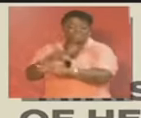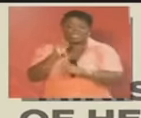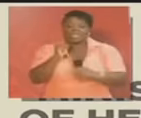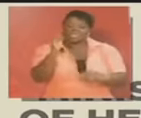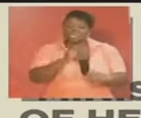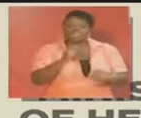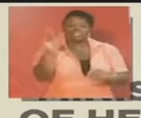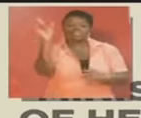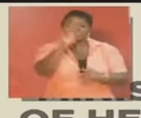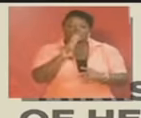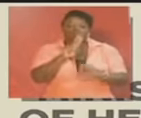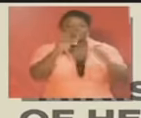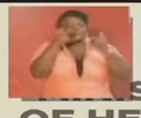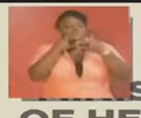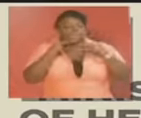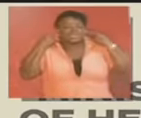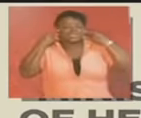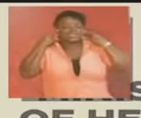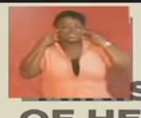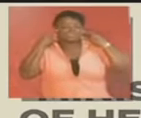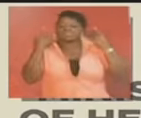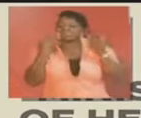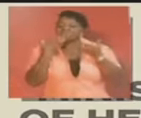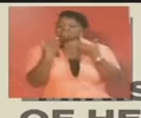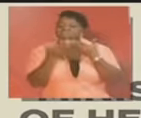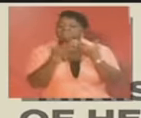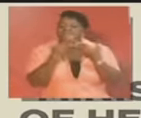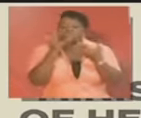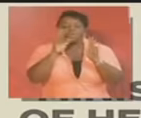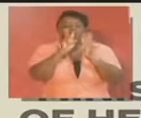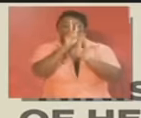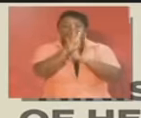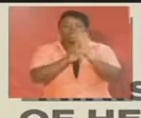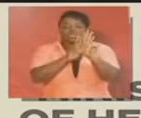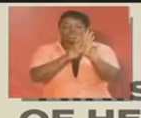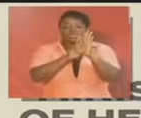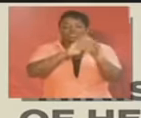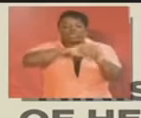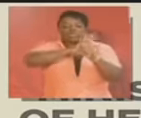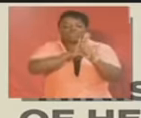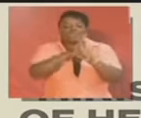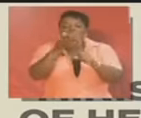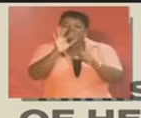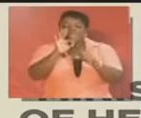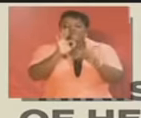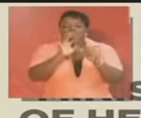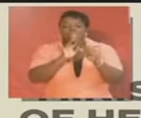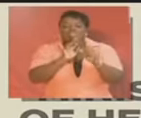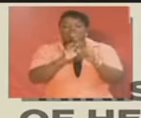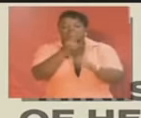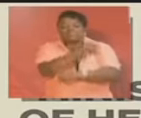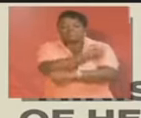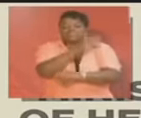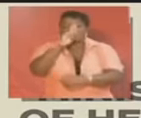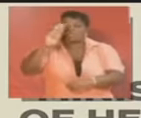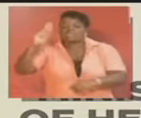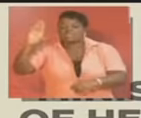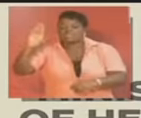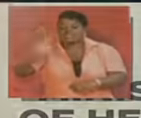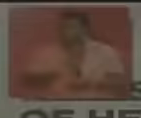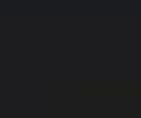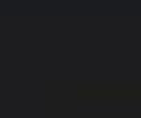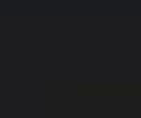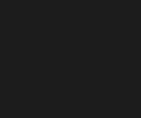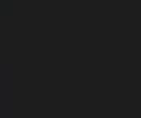course, wear your mask. We leave you with a video on COVID-19 vaccines from the BBC.